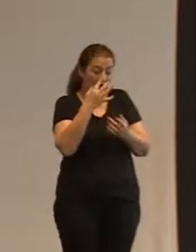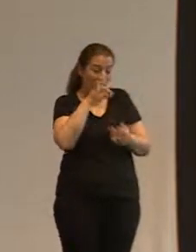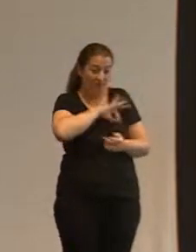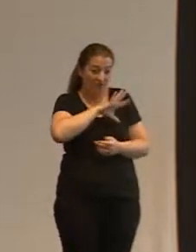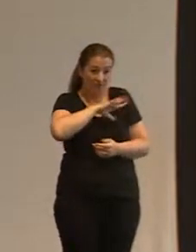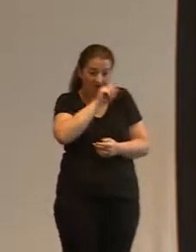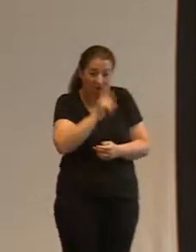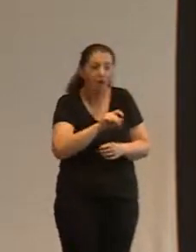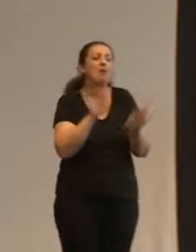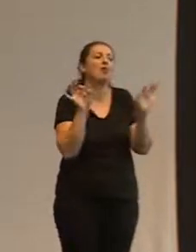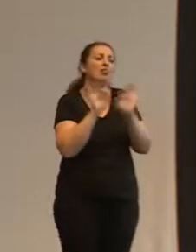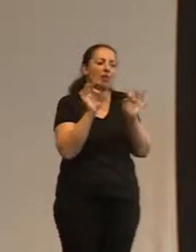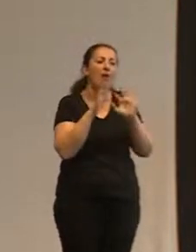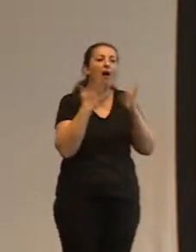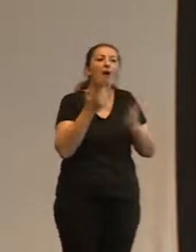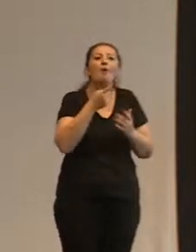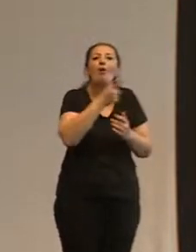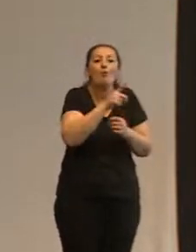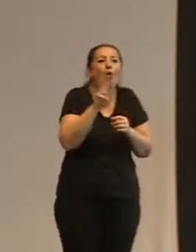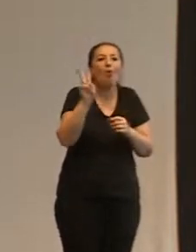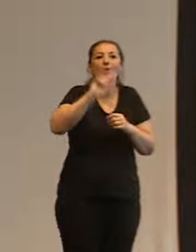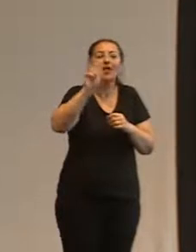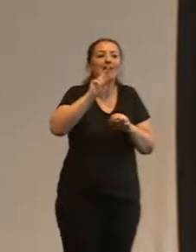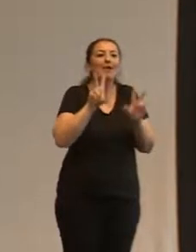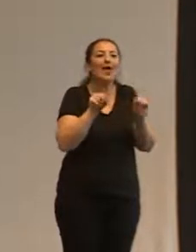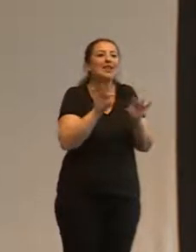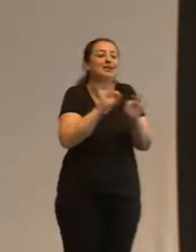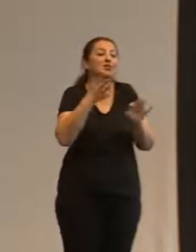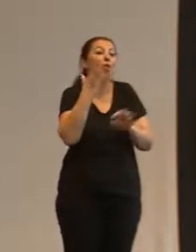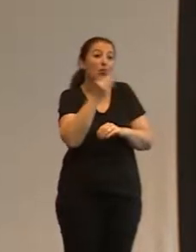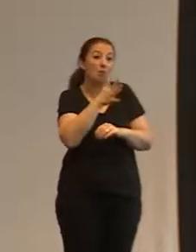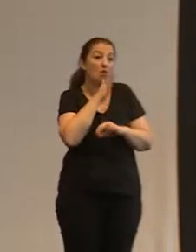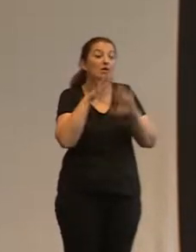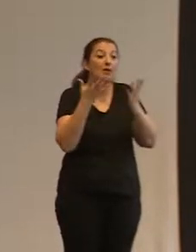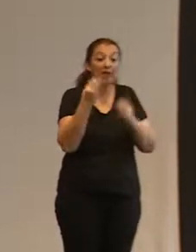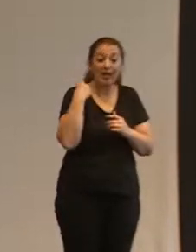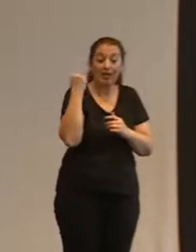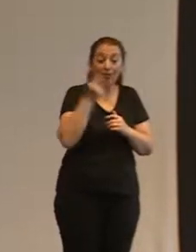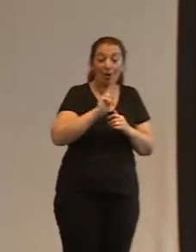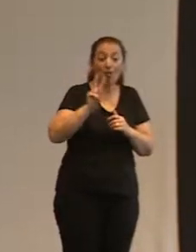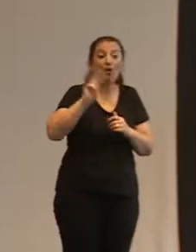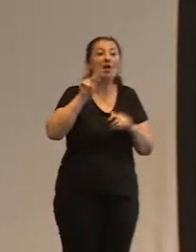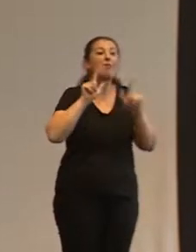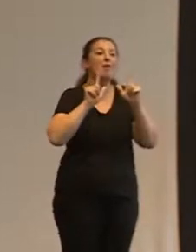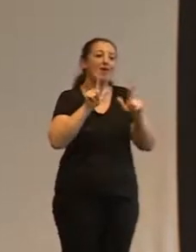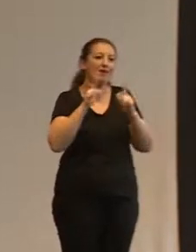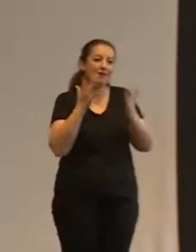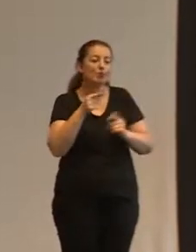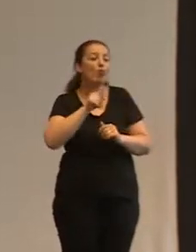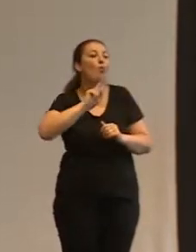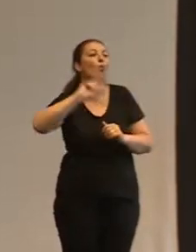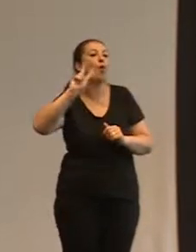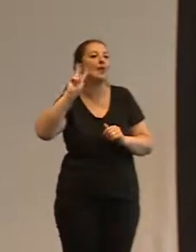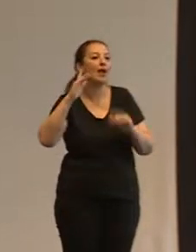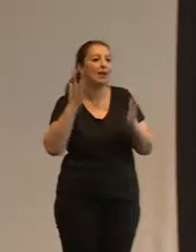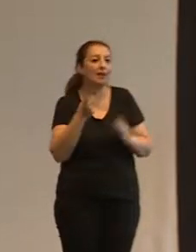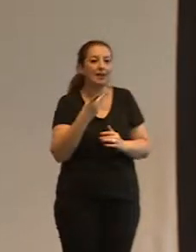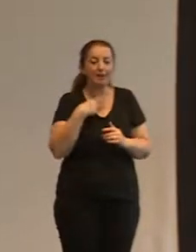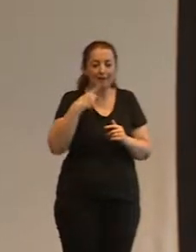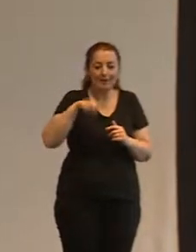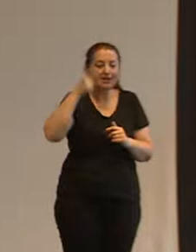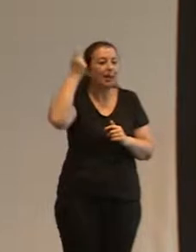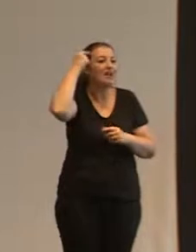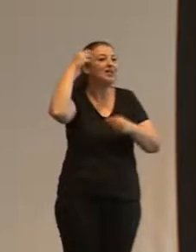modeling worked of course but now this modeling is not adequate we know that so we need a new modeling and